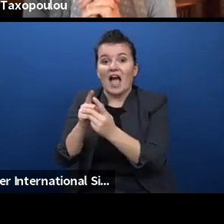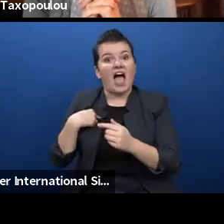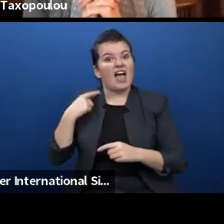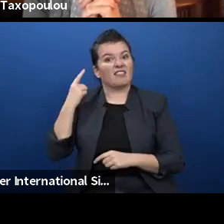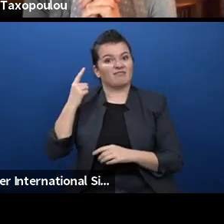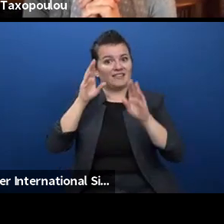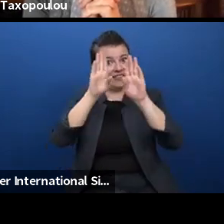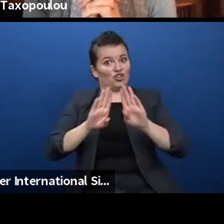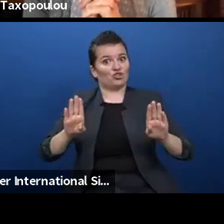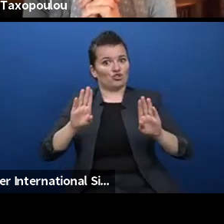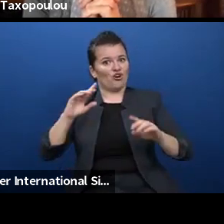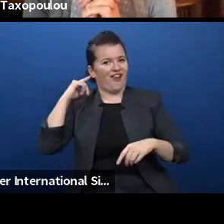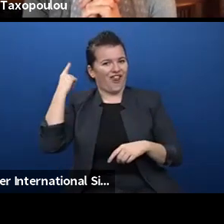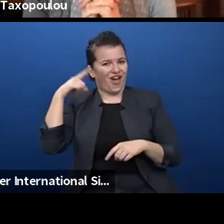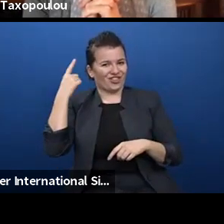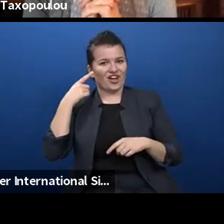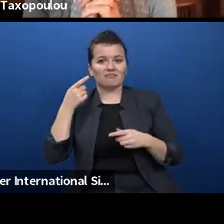theatres.